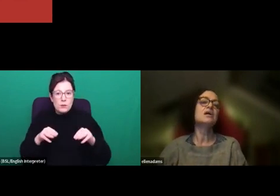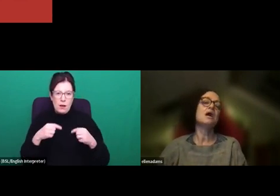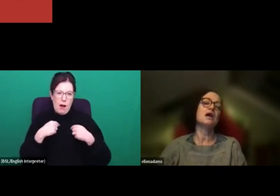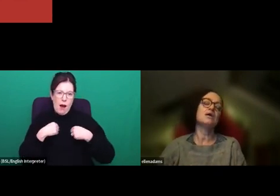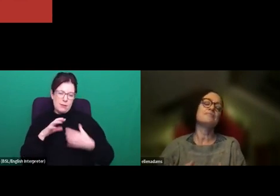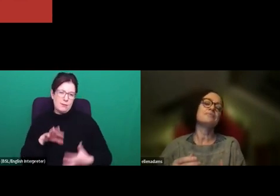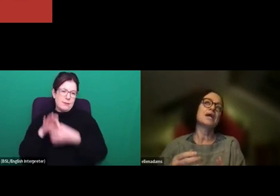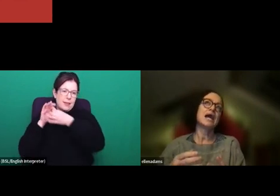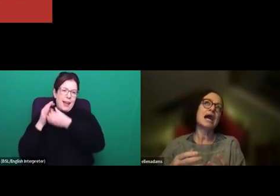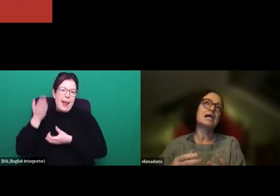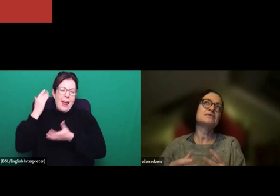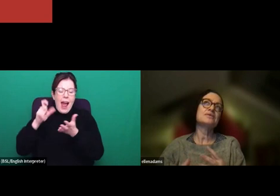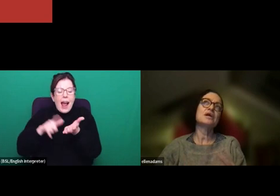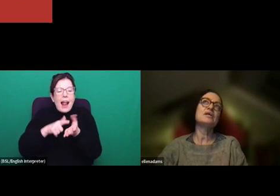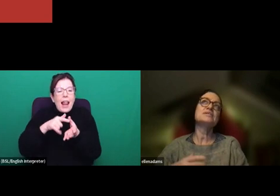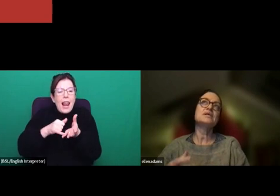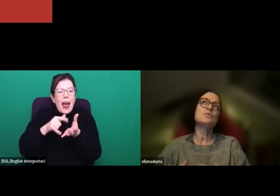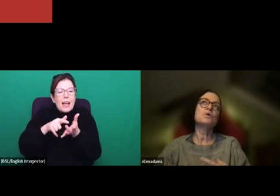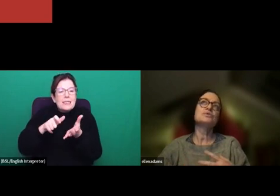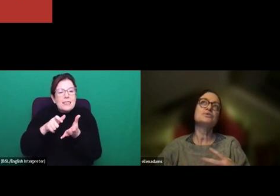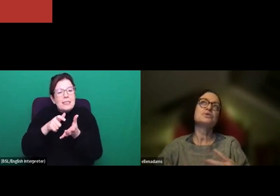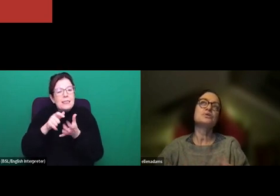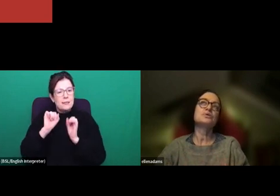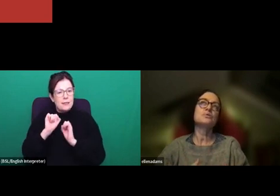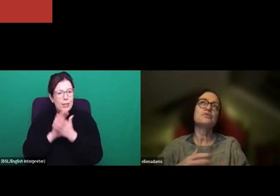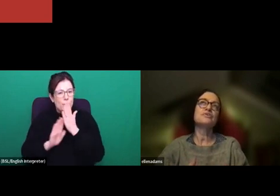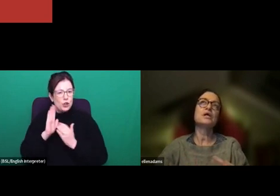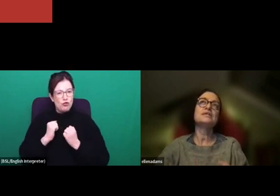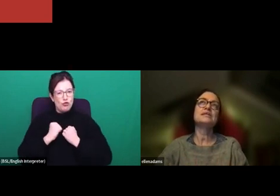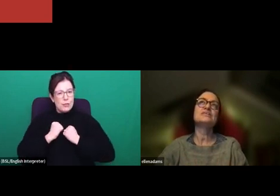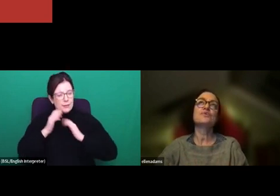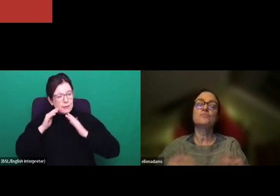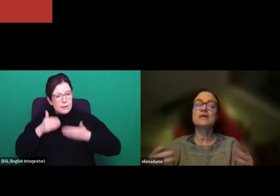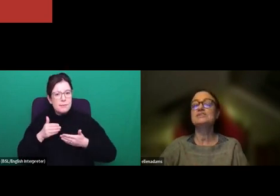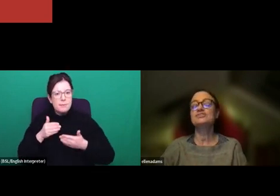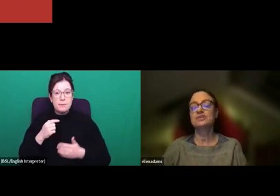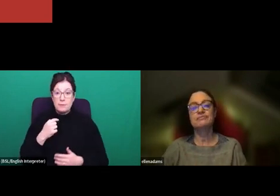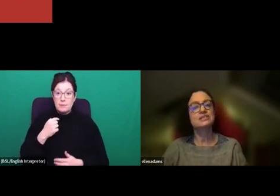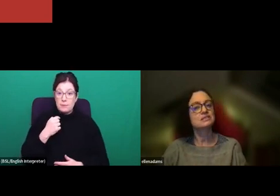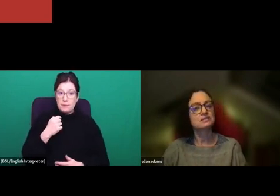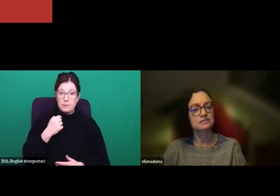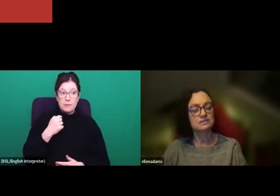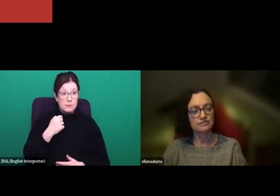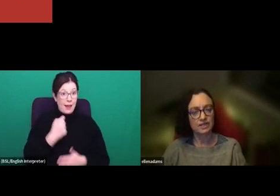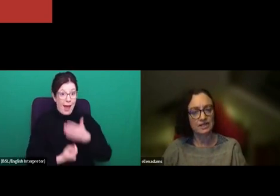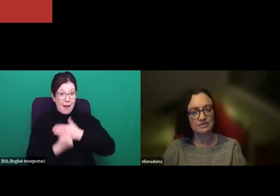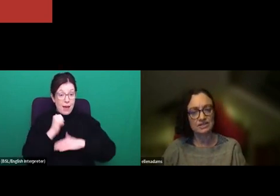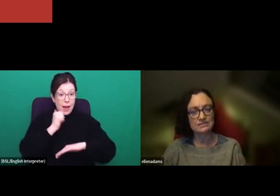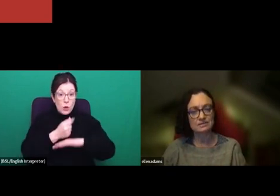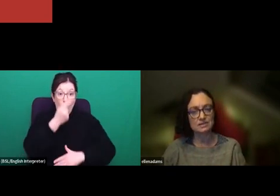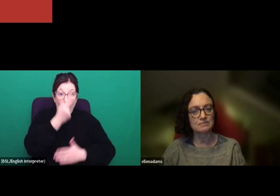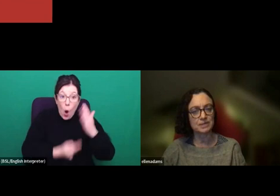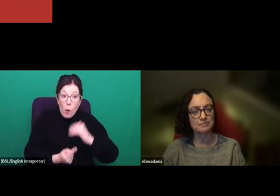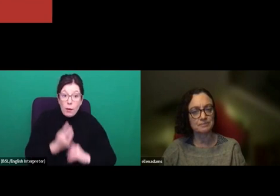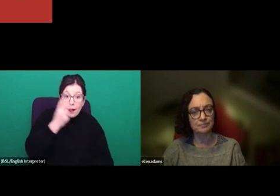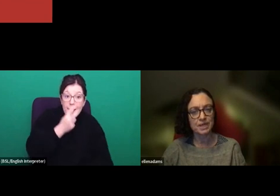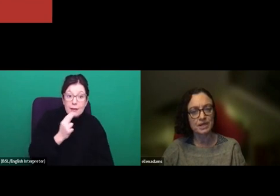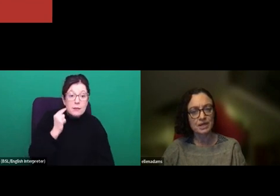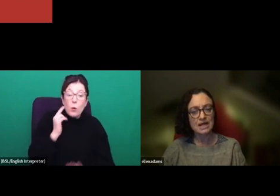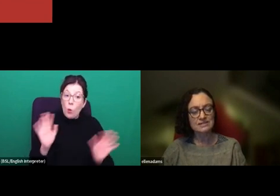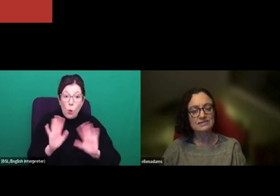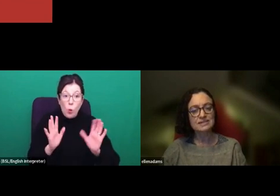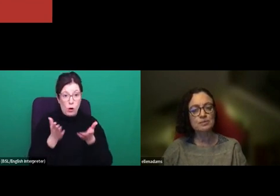classicist. And the idea was to provide this for mainstream visitors, so for hearing sighted